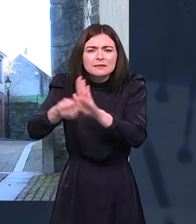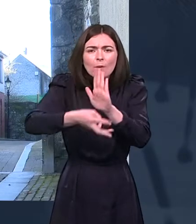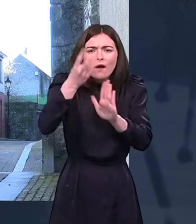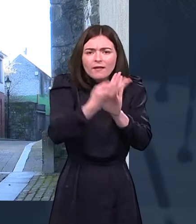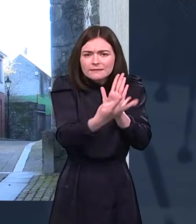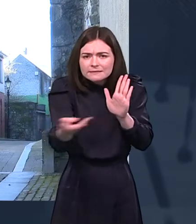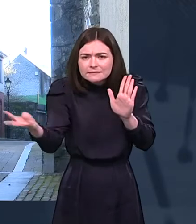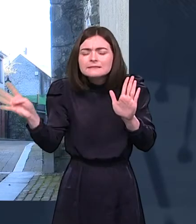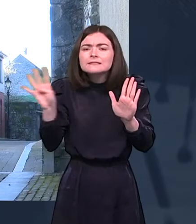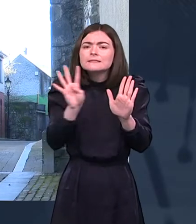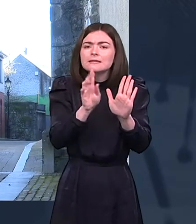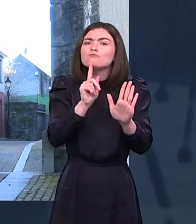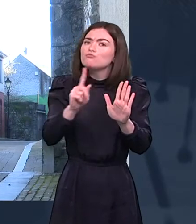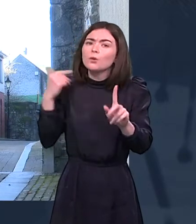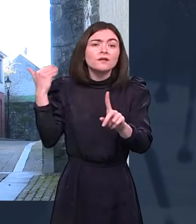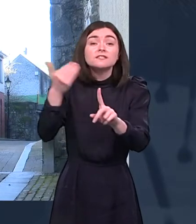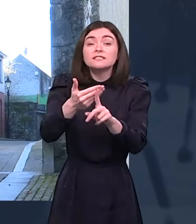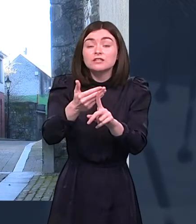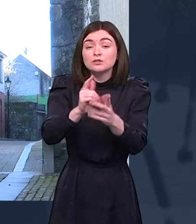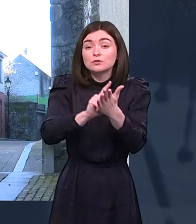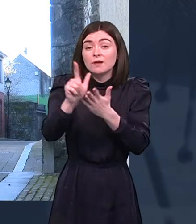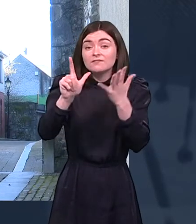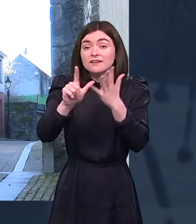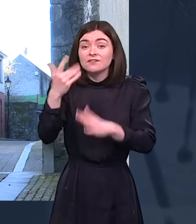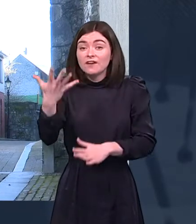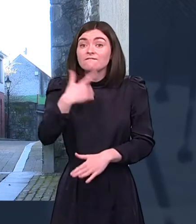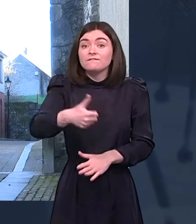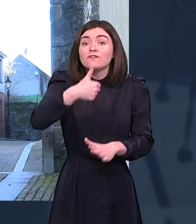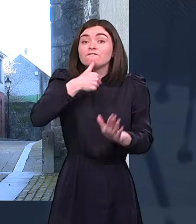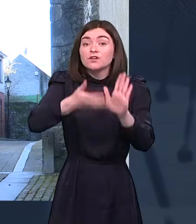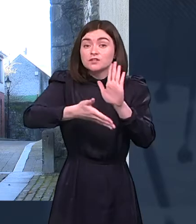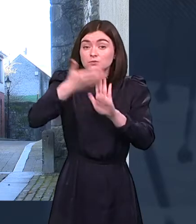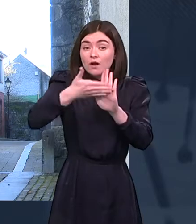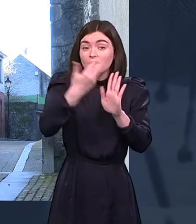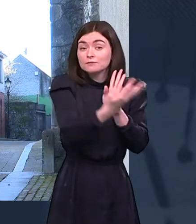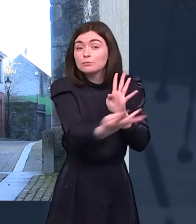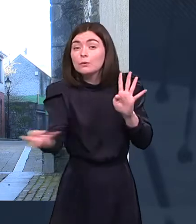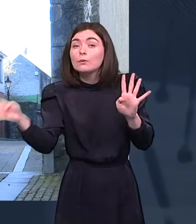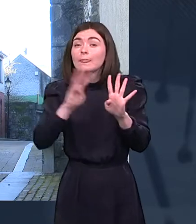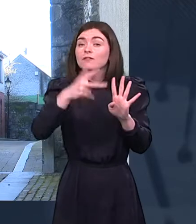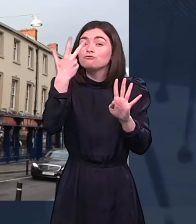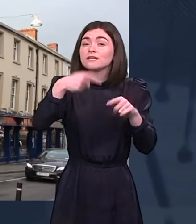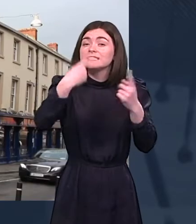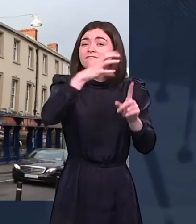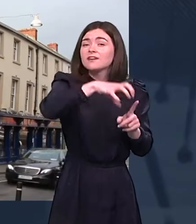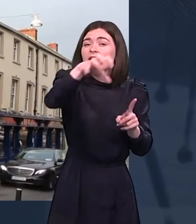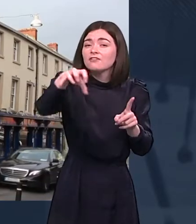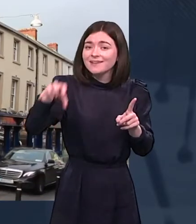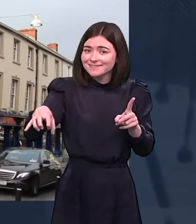wasn't until 1275 that the first wall was built around the 3 areas of Kilkenny.